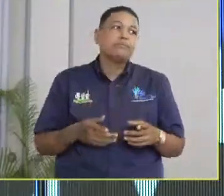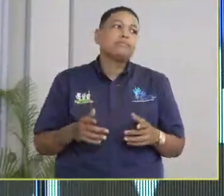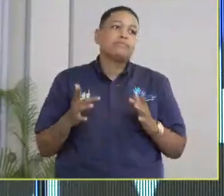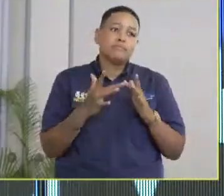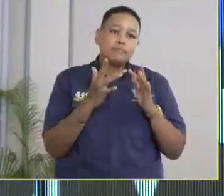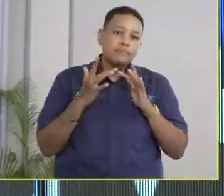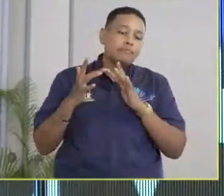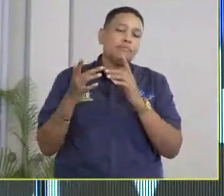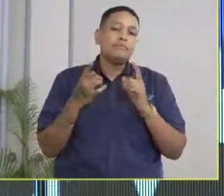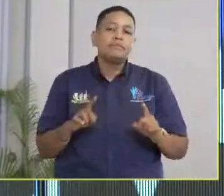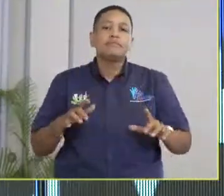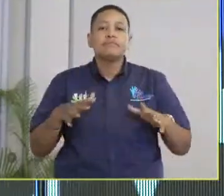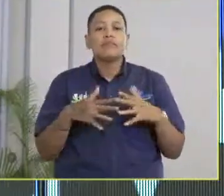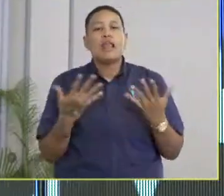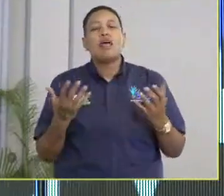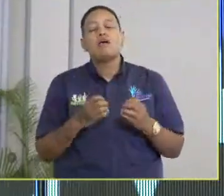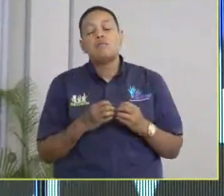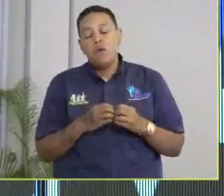contact, a lot more,